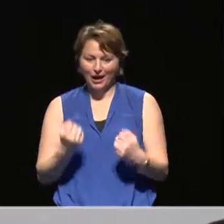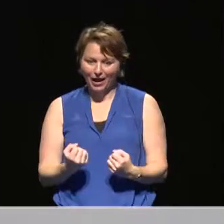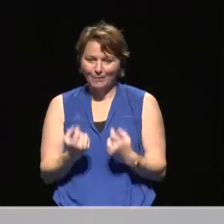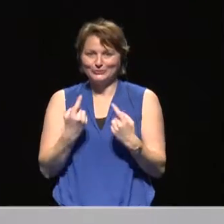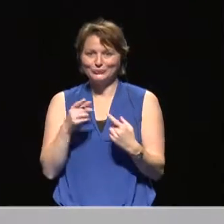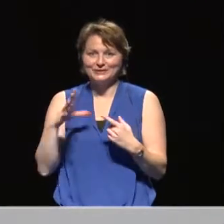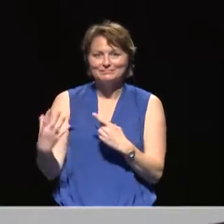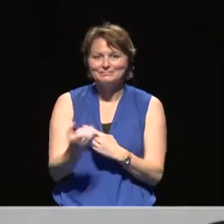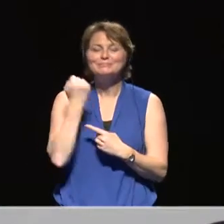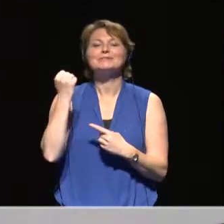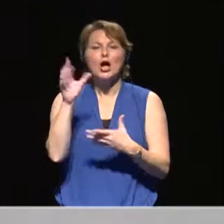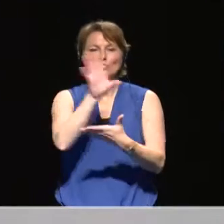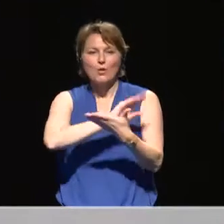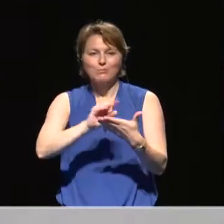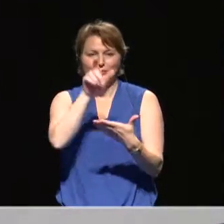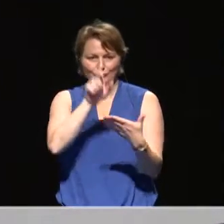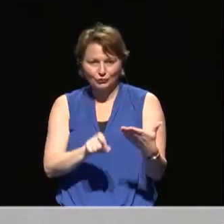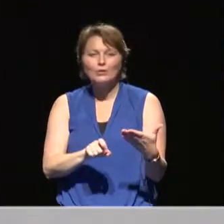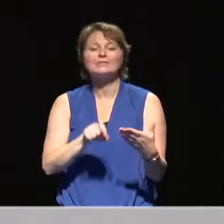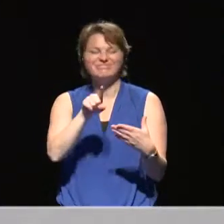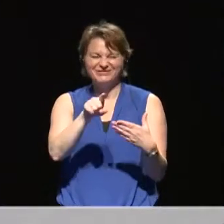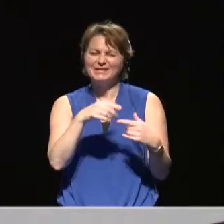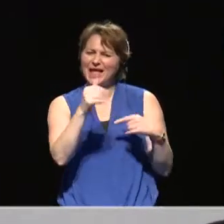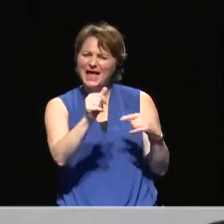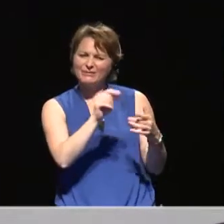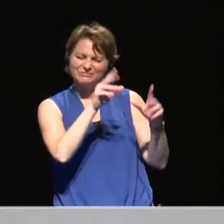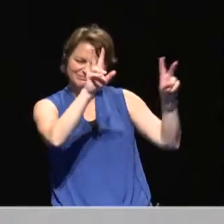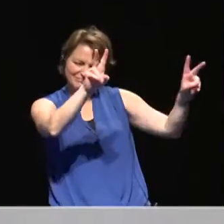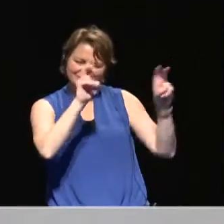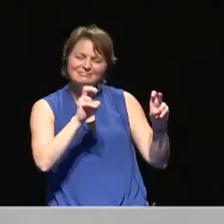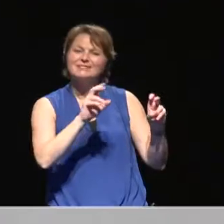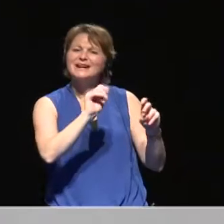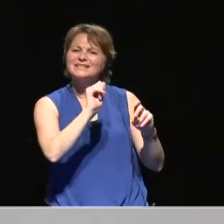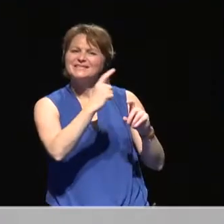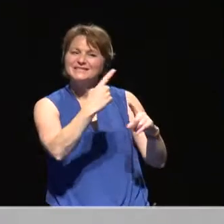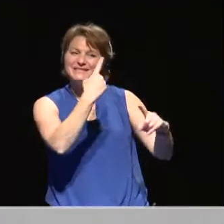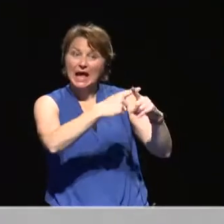the Davis Initiative report on tax avoidance and tax evasion as